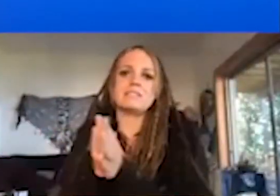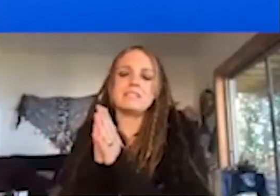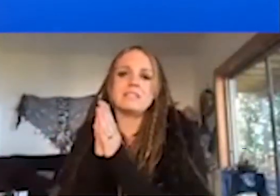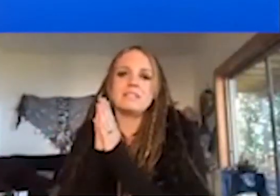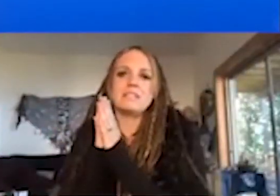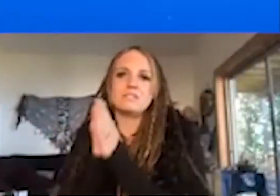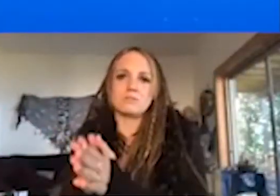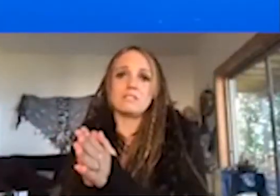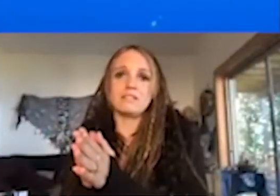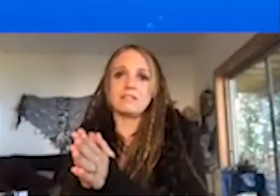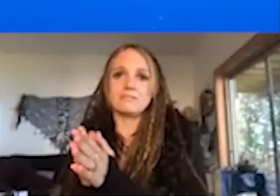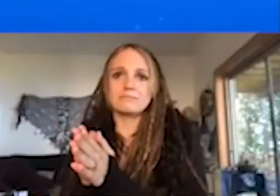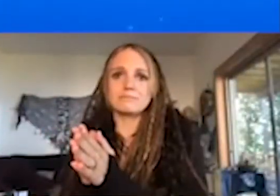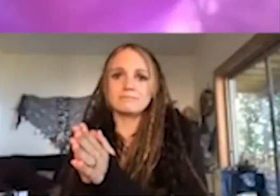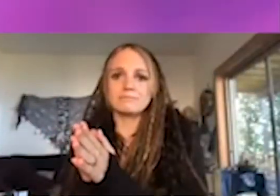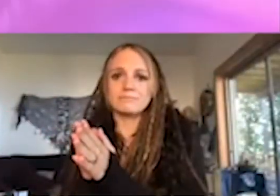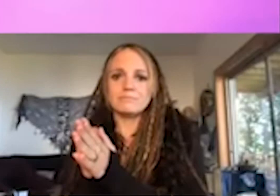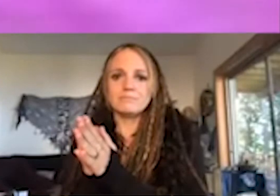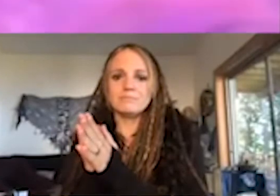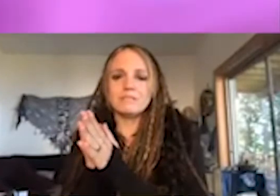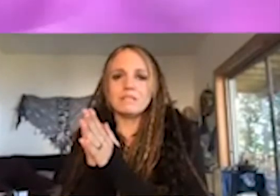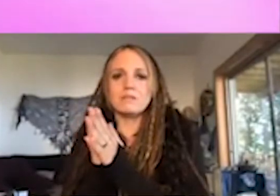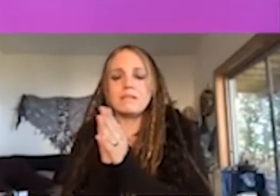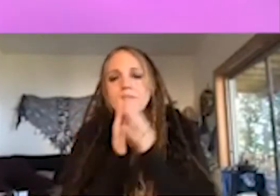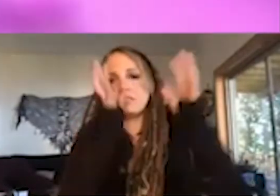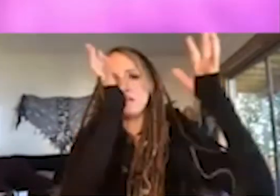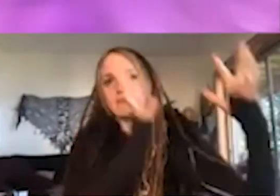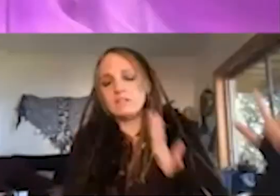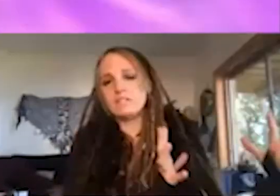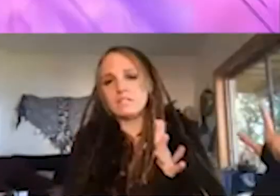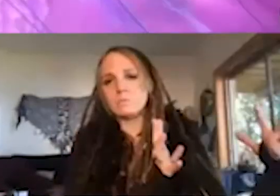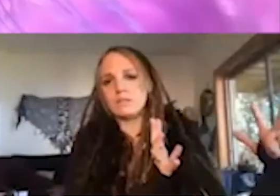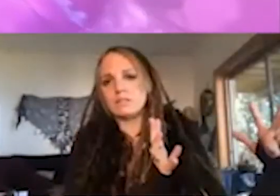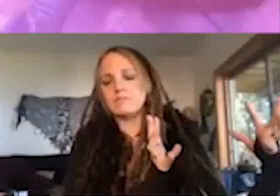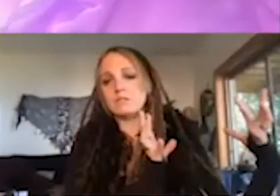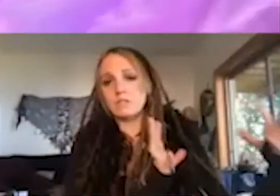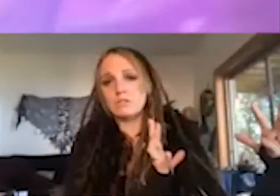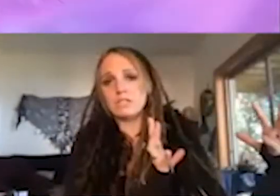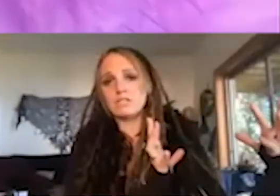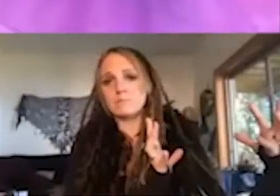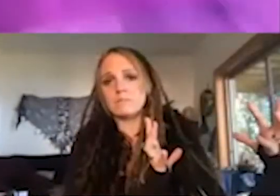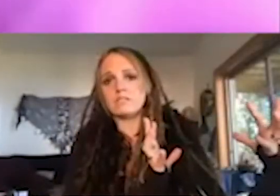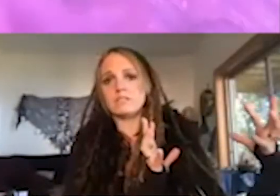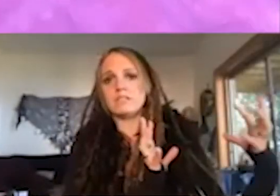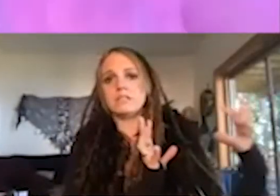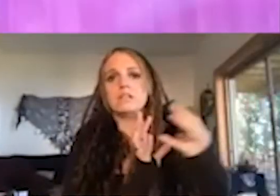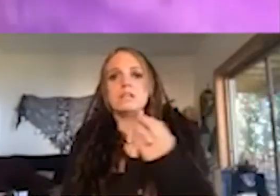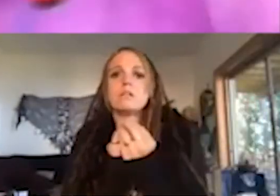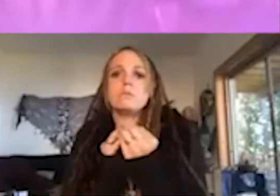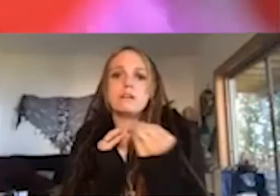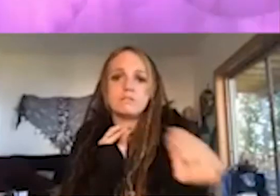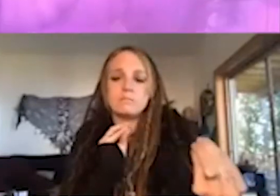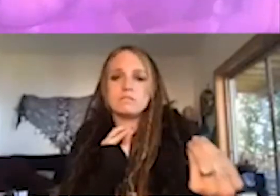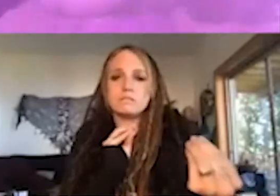realizes that Dory's not there. And then we have this like heavy, dense wall on the left. The tone changes substantially. Here